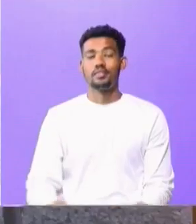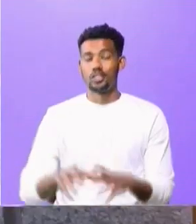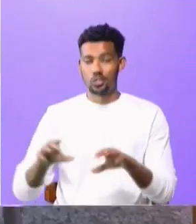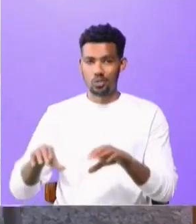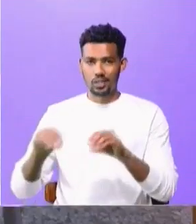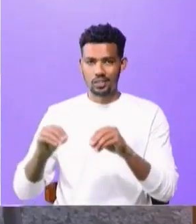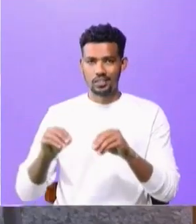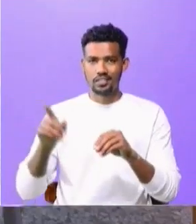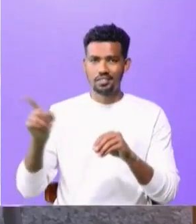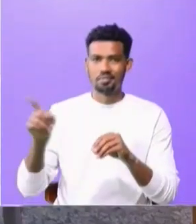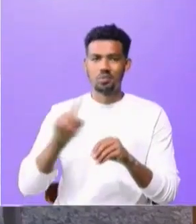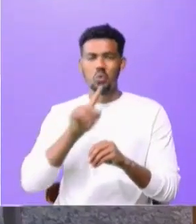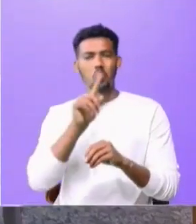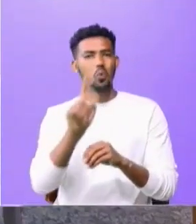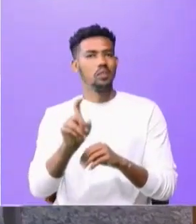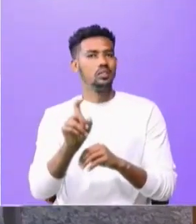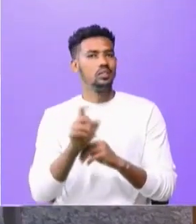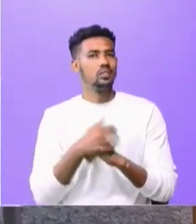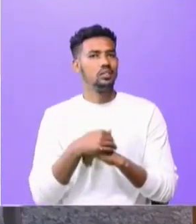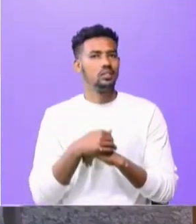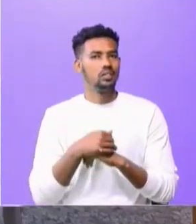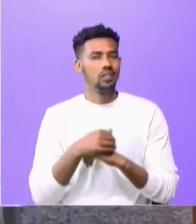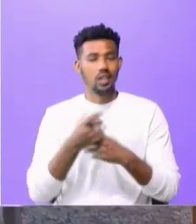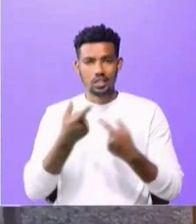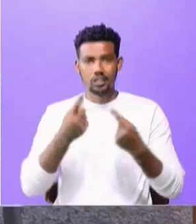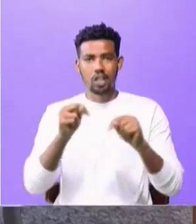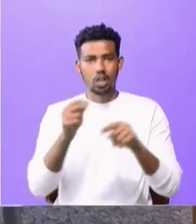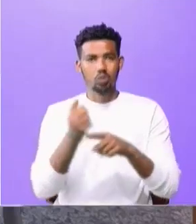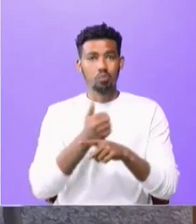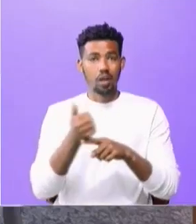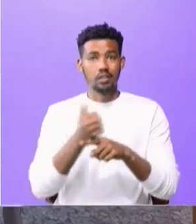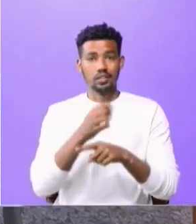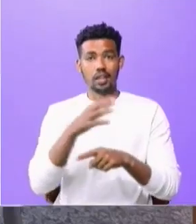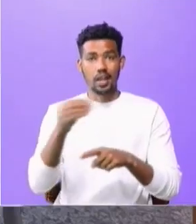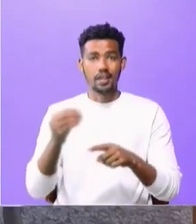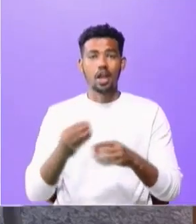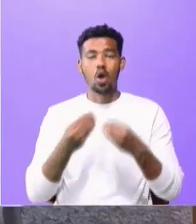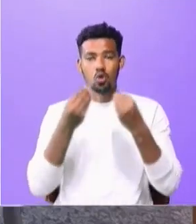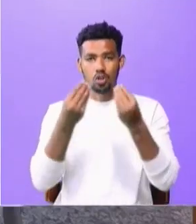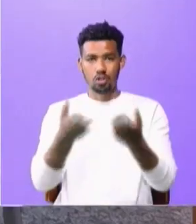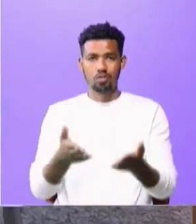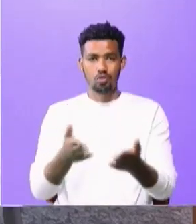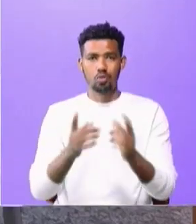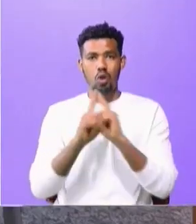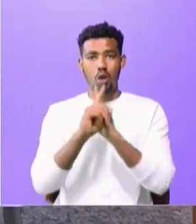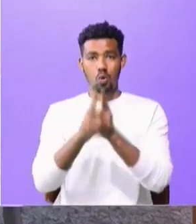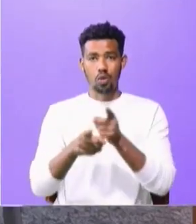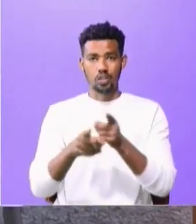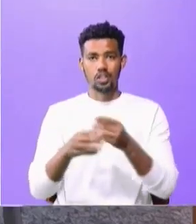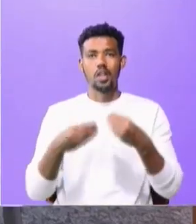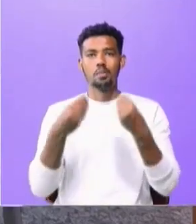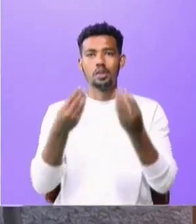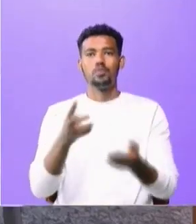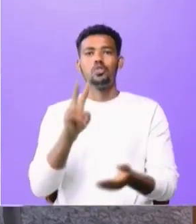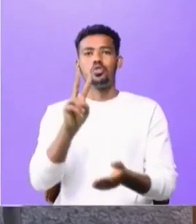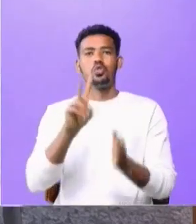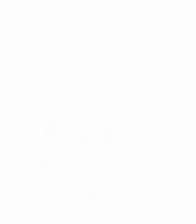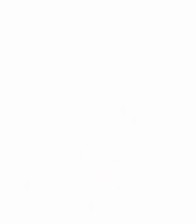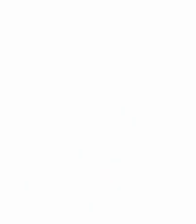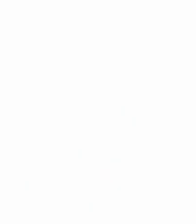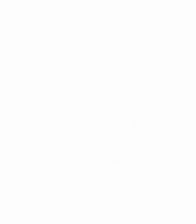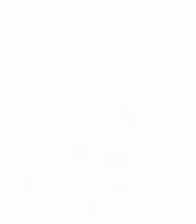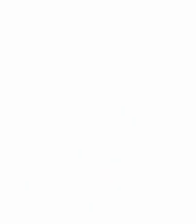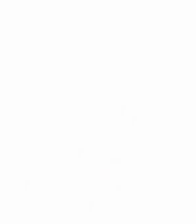Students, here are the questions. Try to practice and I'll give you correction. Let me give you 2 minutes.